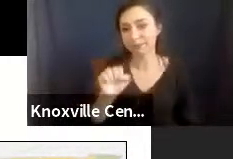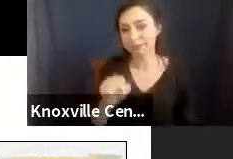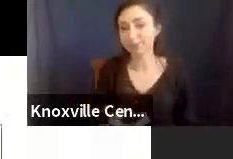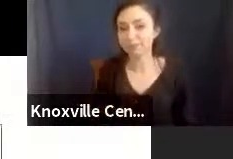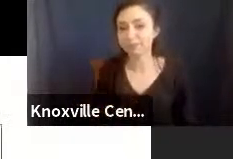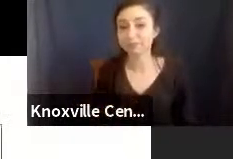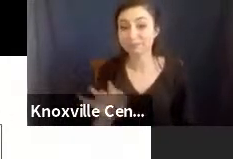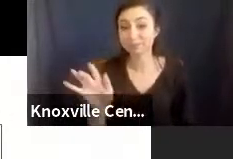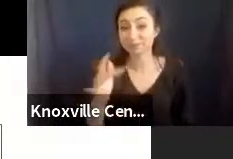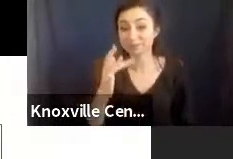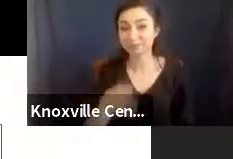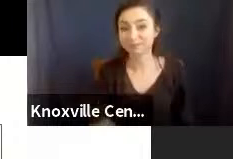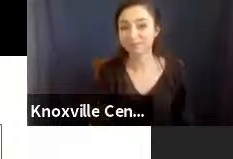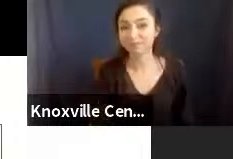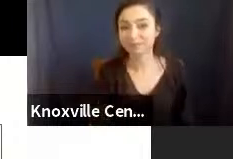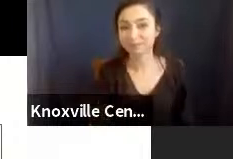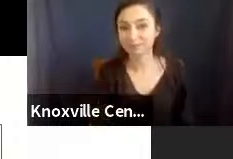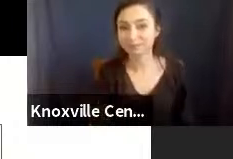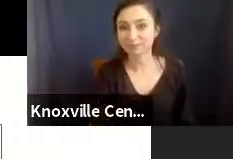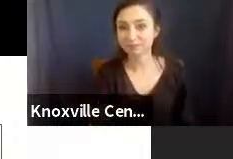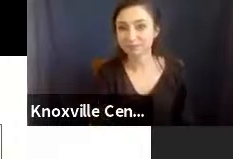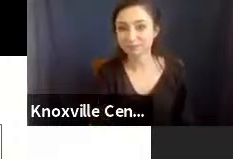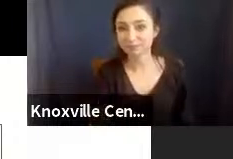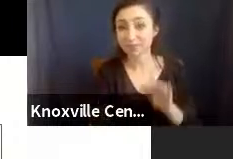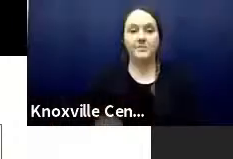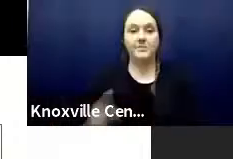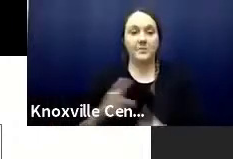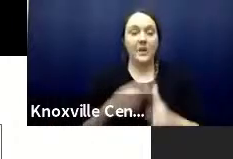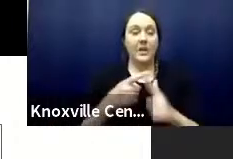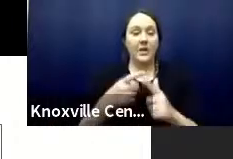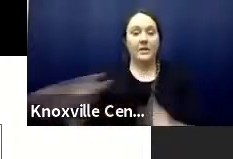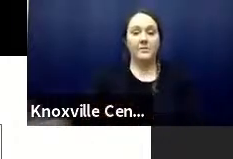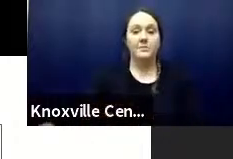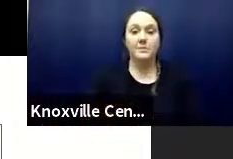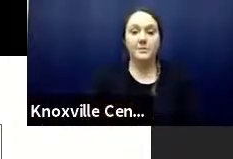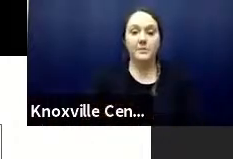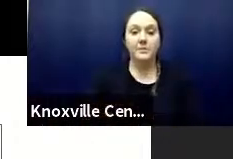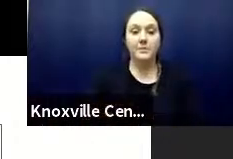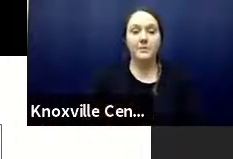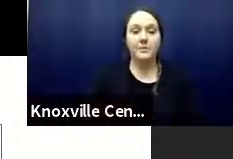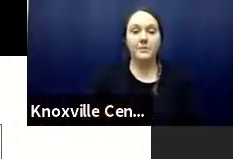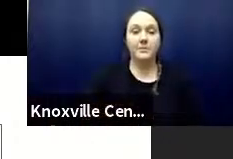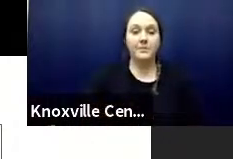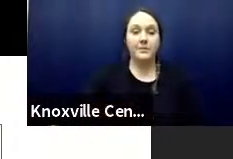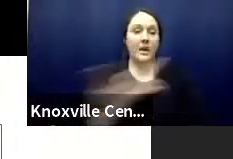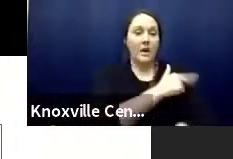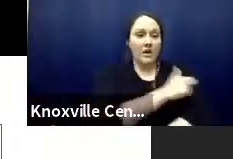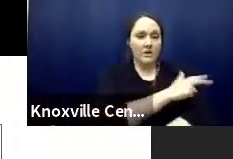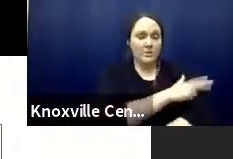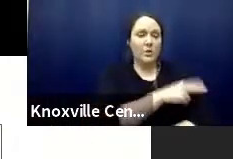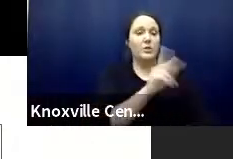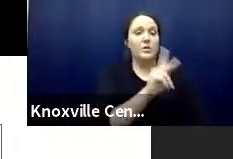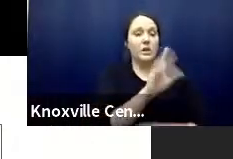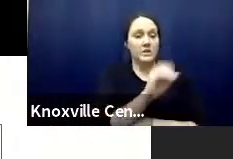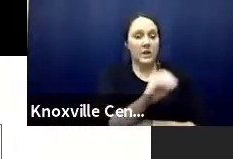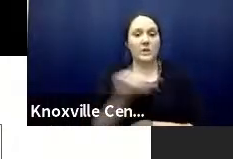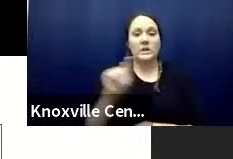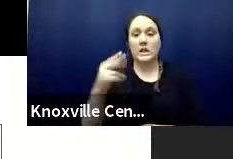slide. Then hospitalizations, Knox County and the THA Knoxville